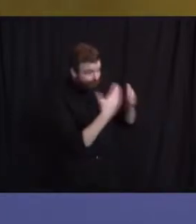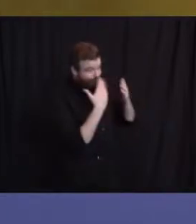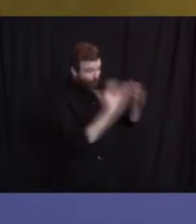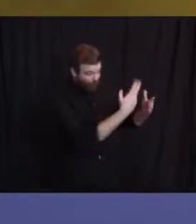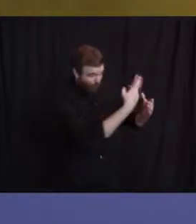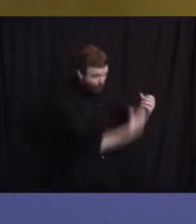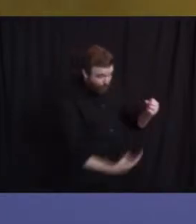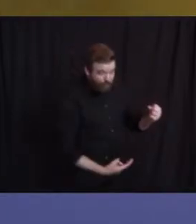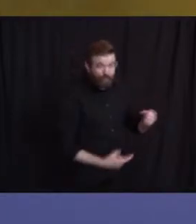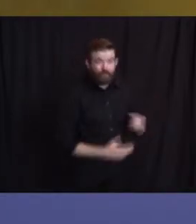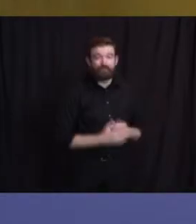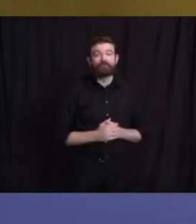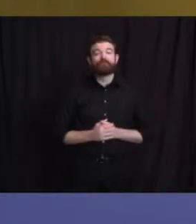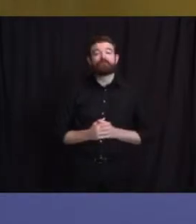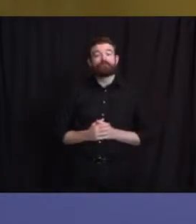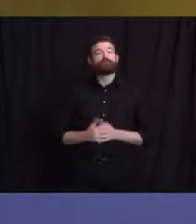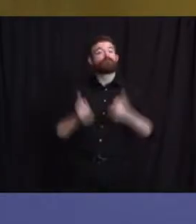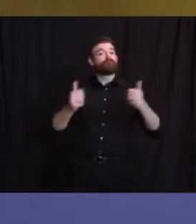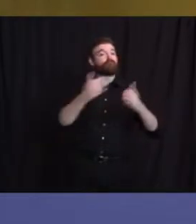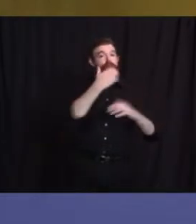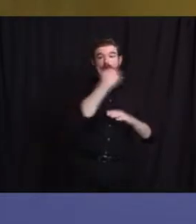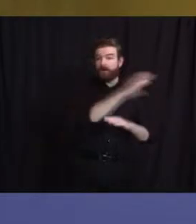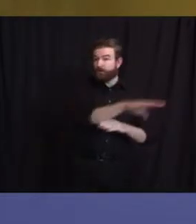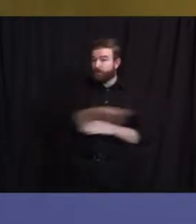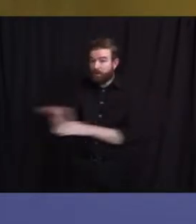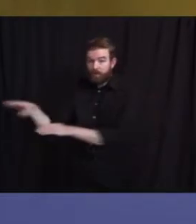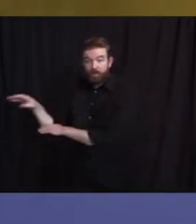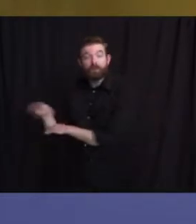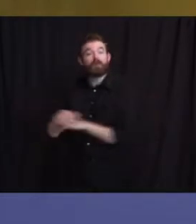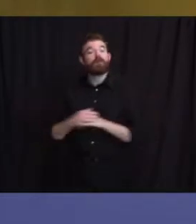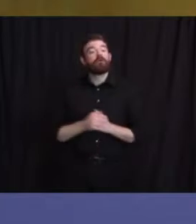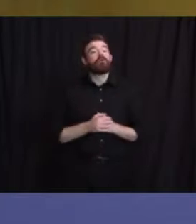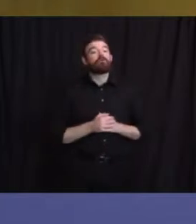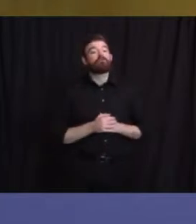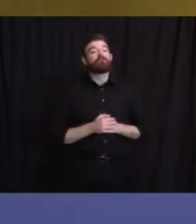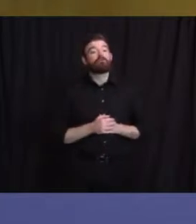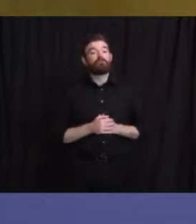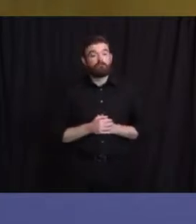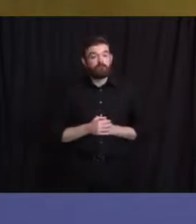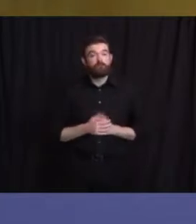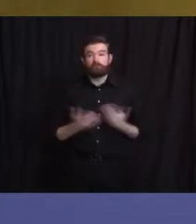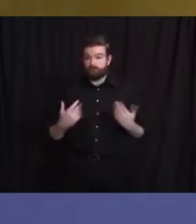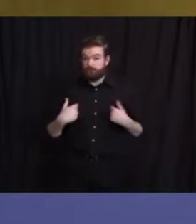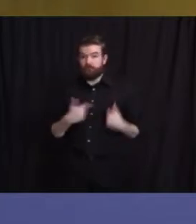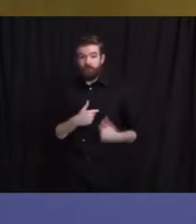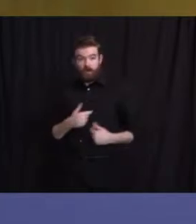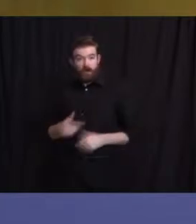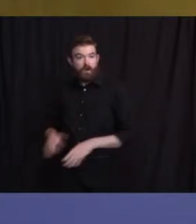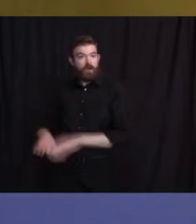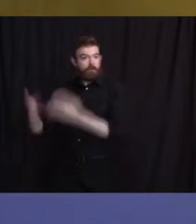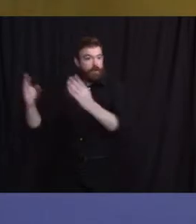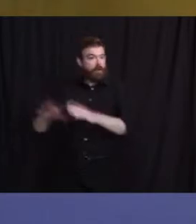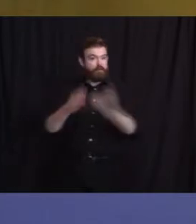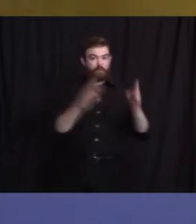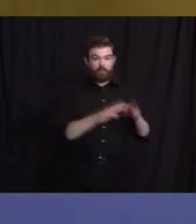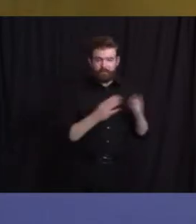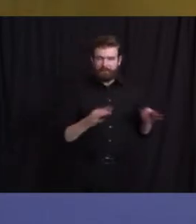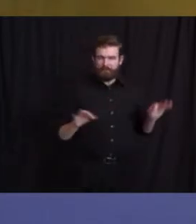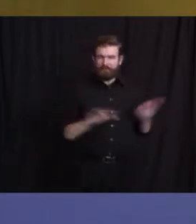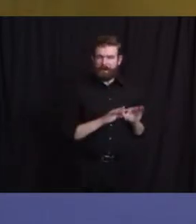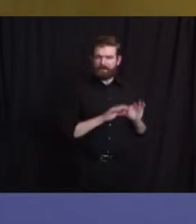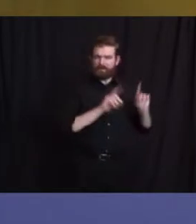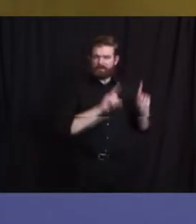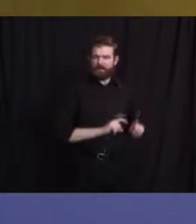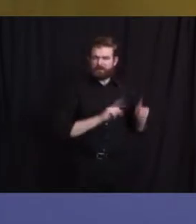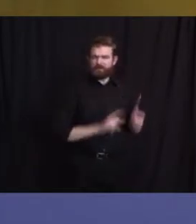Good afternoon. Our journey to reopening starts with testing. As the Governor has shared with you and has been